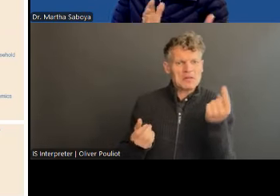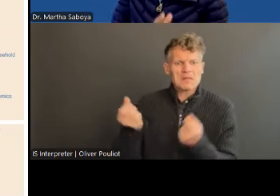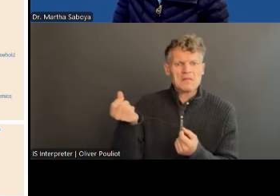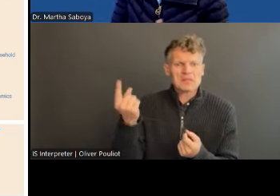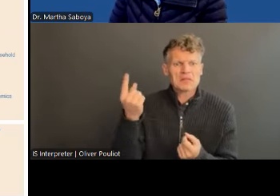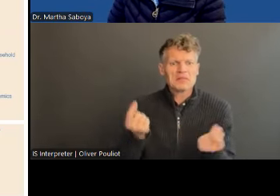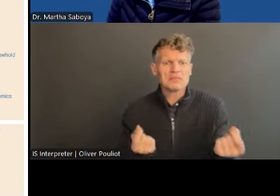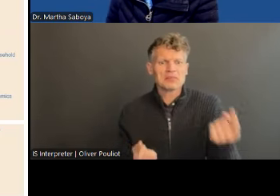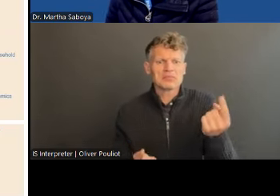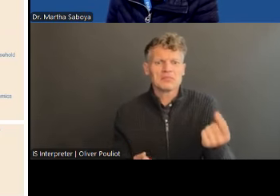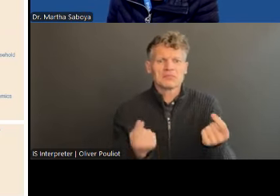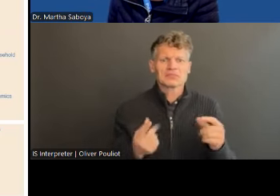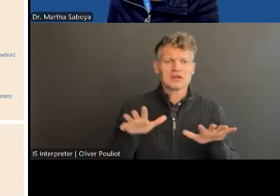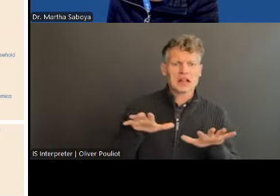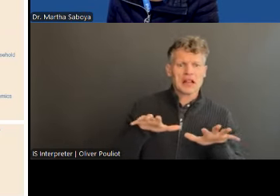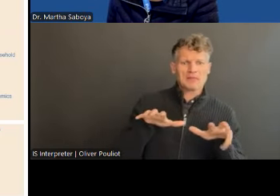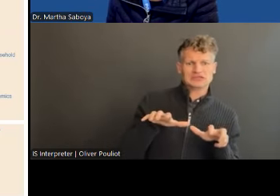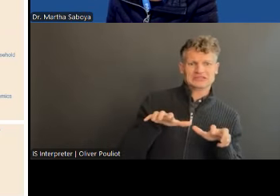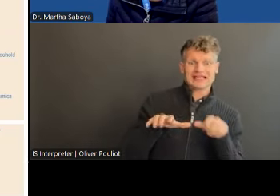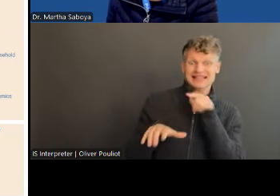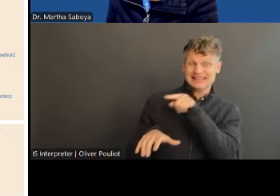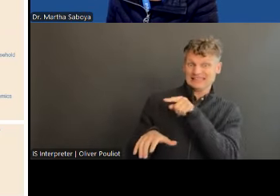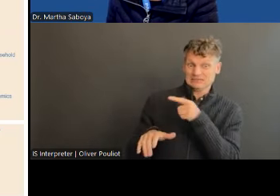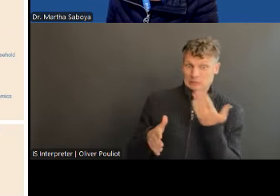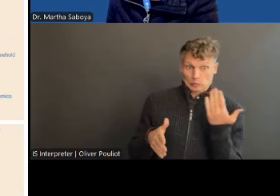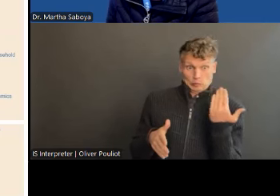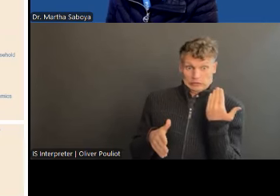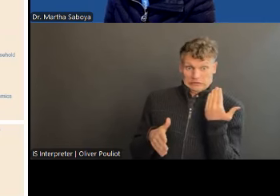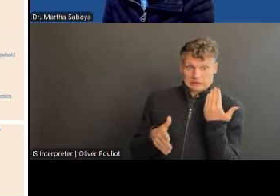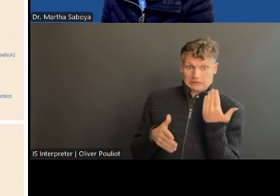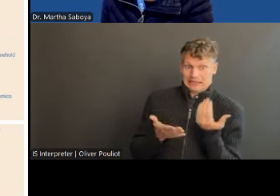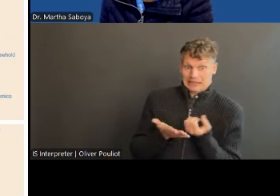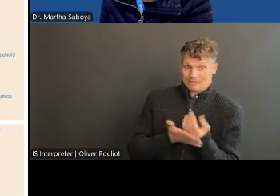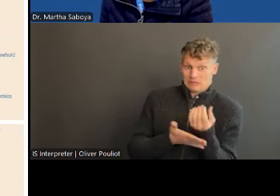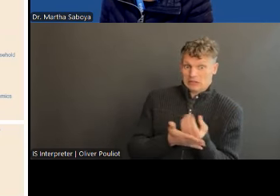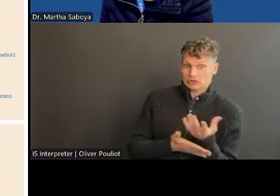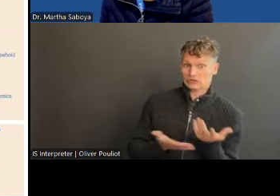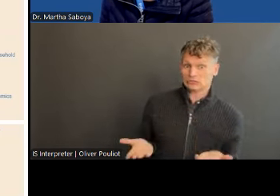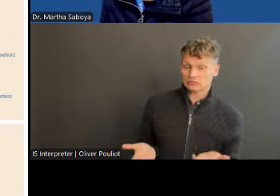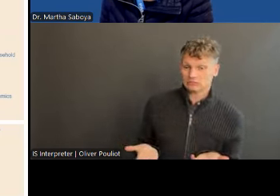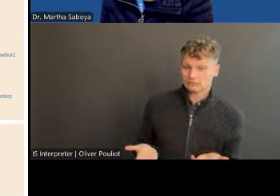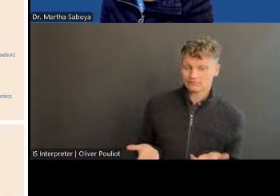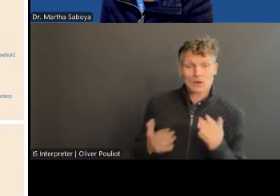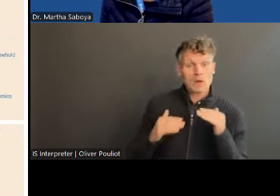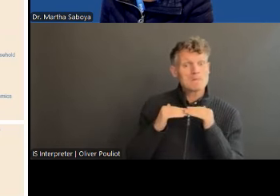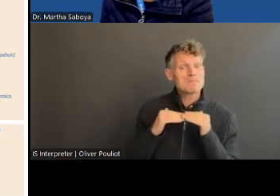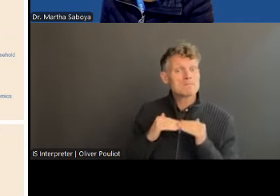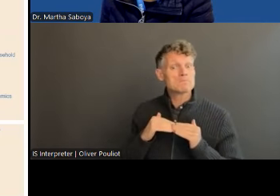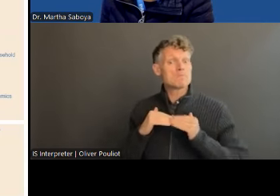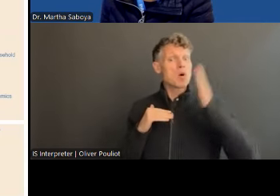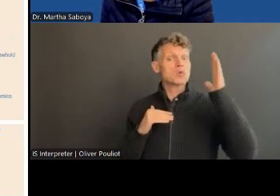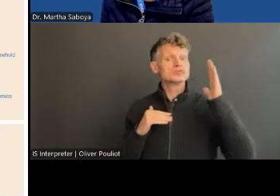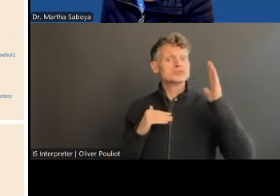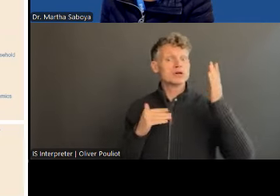most updated information that we have. We have the big majority of the cases occurring in